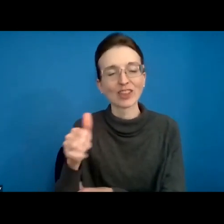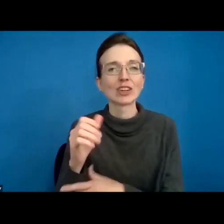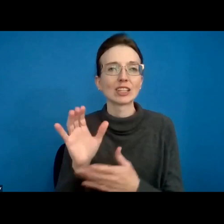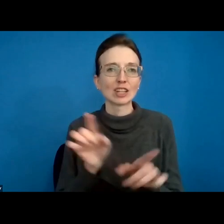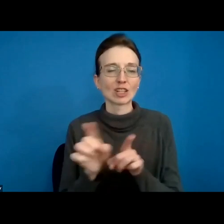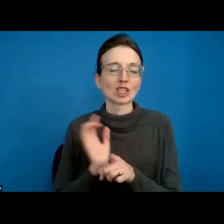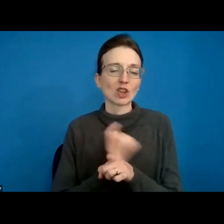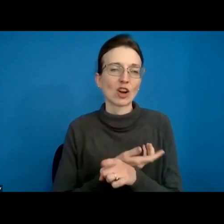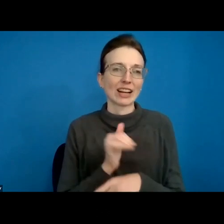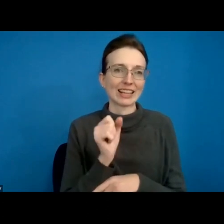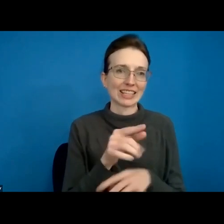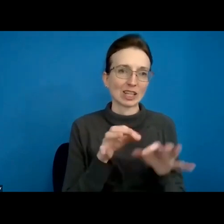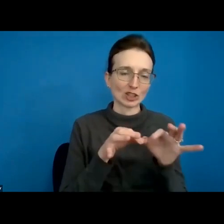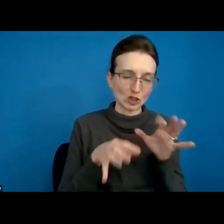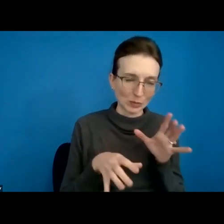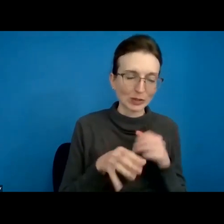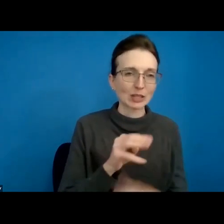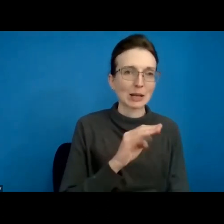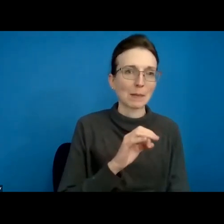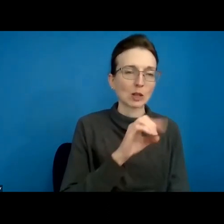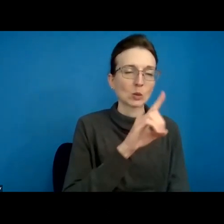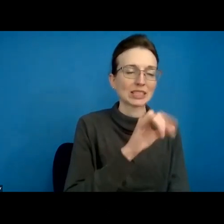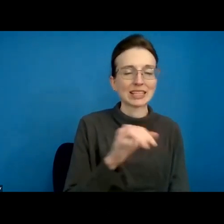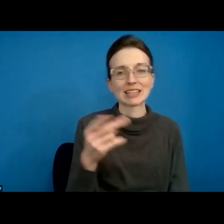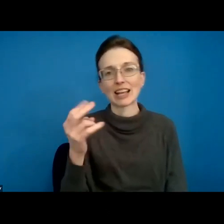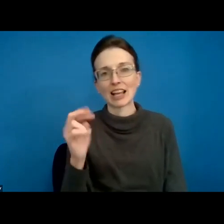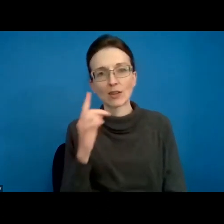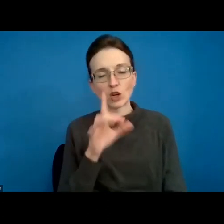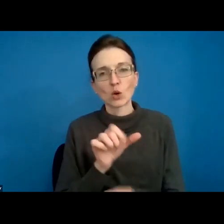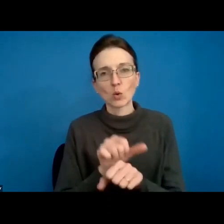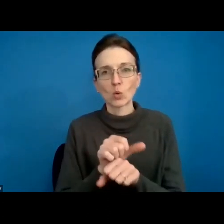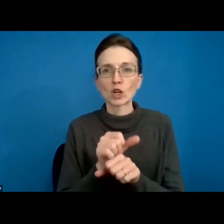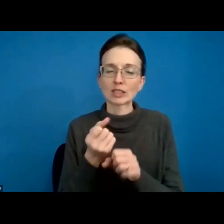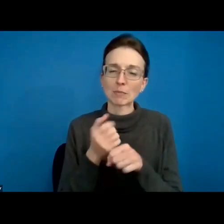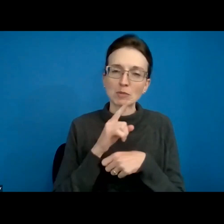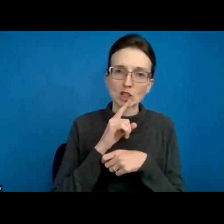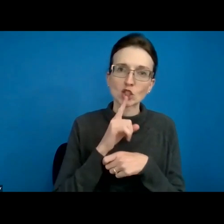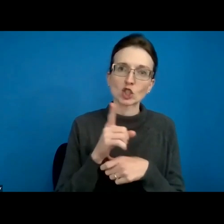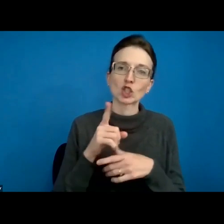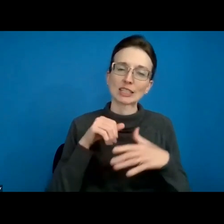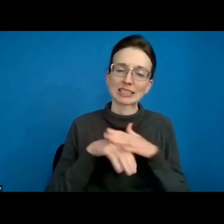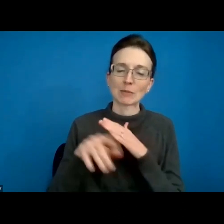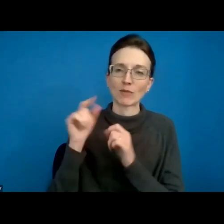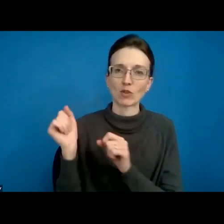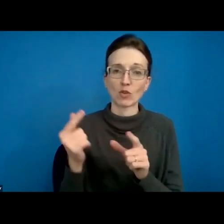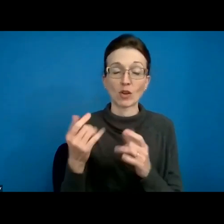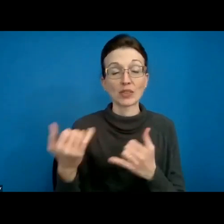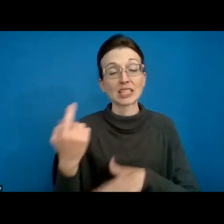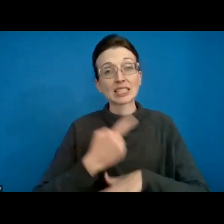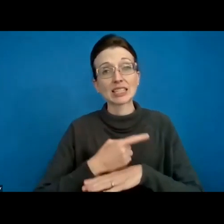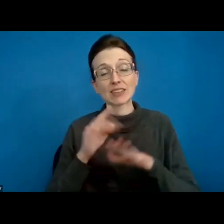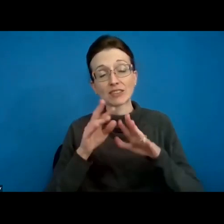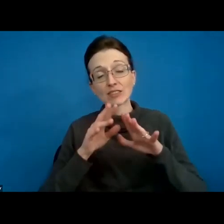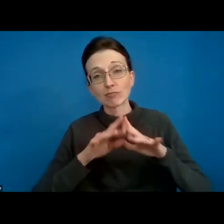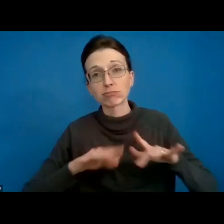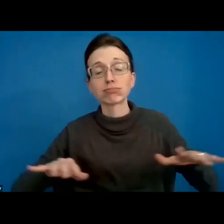and Heather Jensen, for the work that you're doing to ensure accessibility for all. This Day of Disability and Neurodiversity